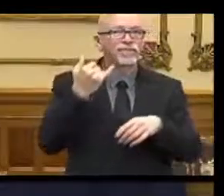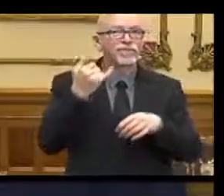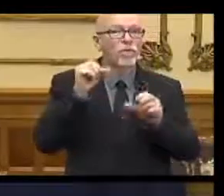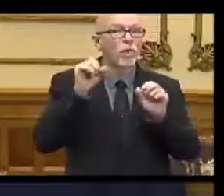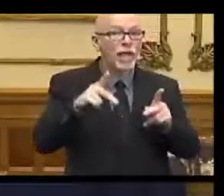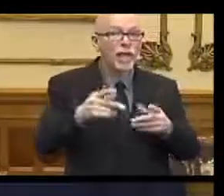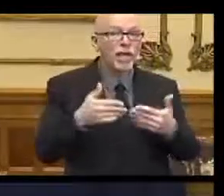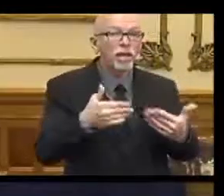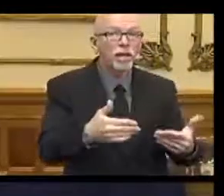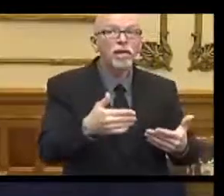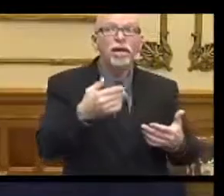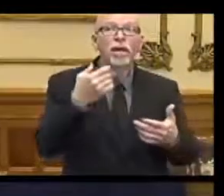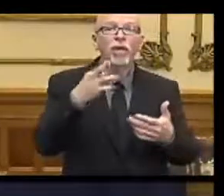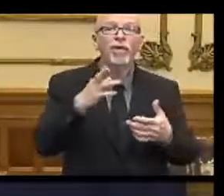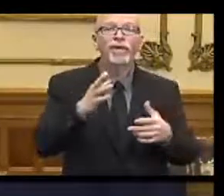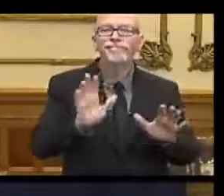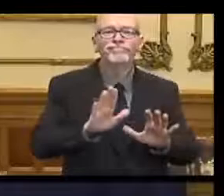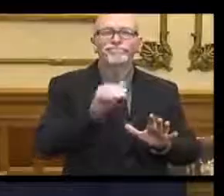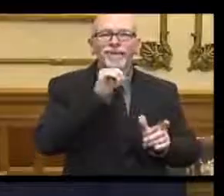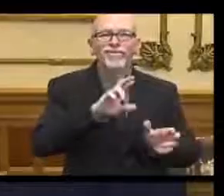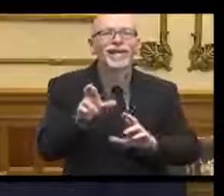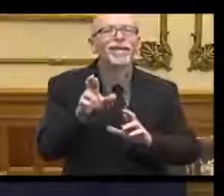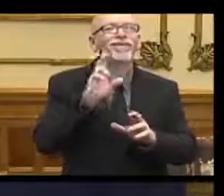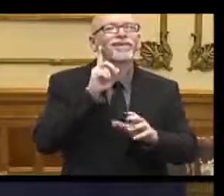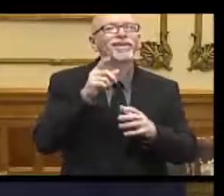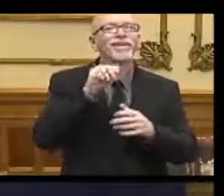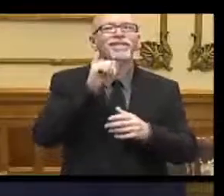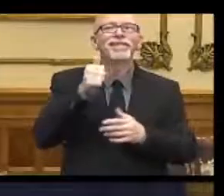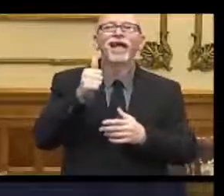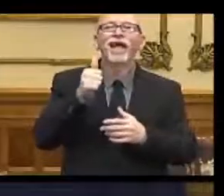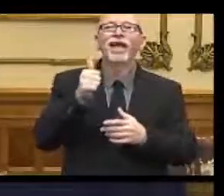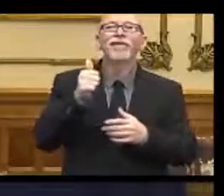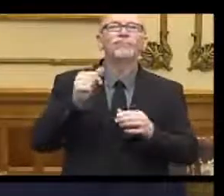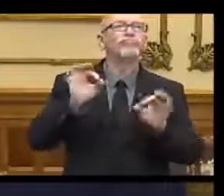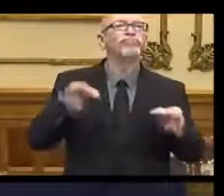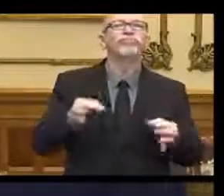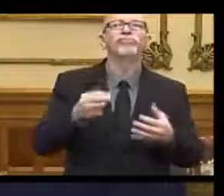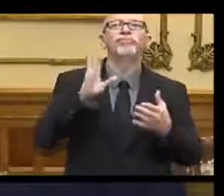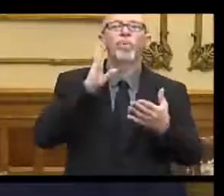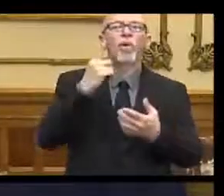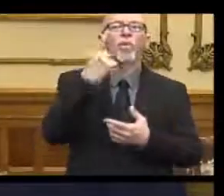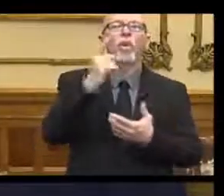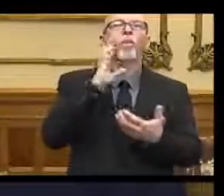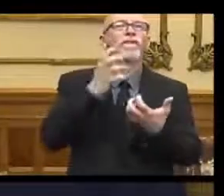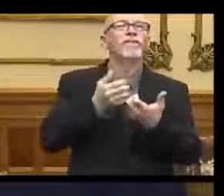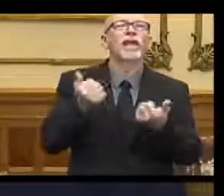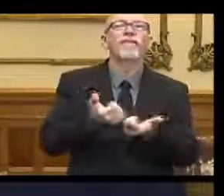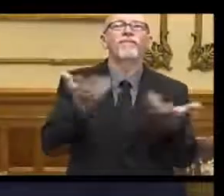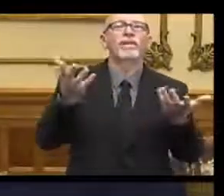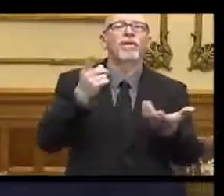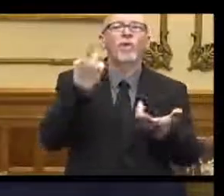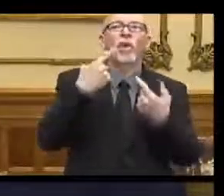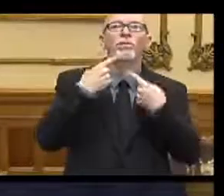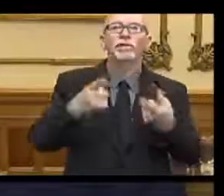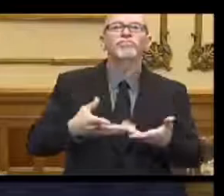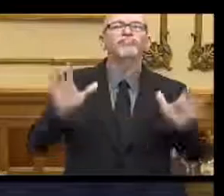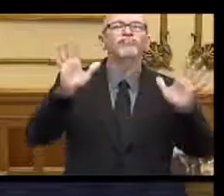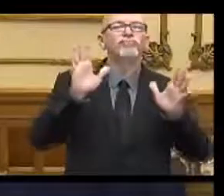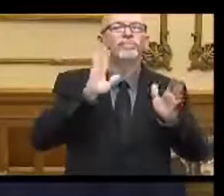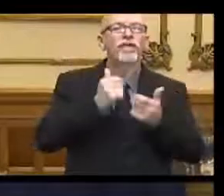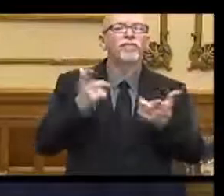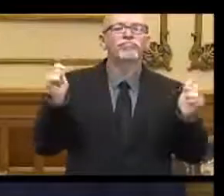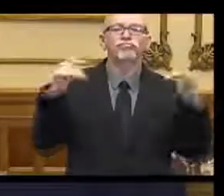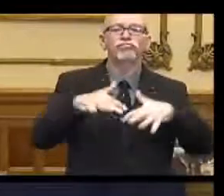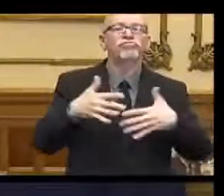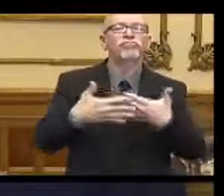okay to move forward on? And so it's not a one-size-fits-all, one-place-fits-all approach